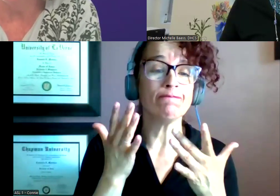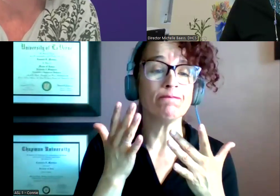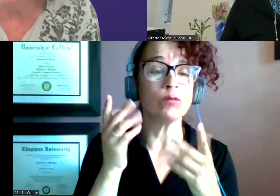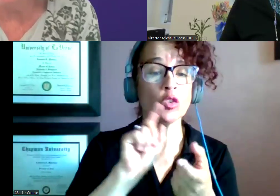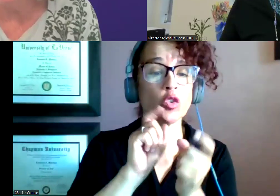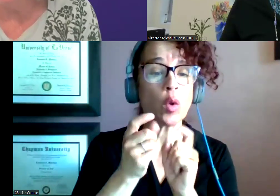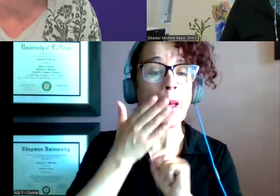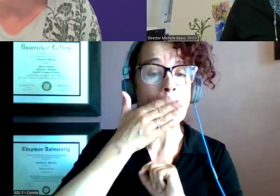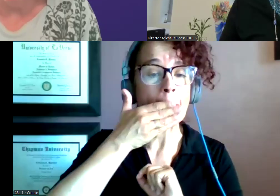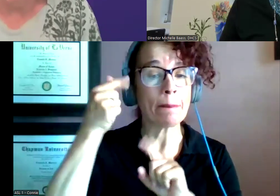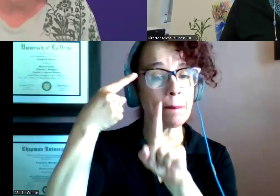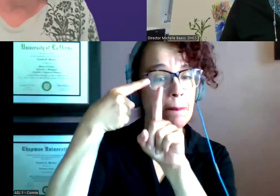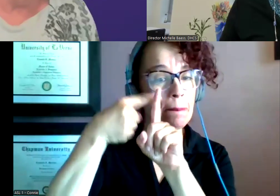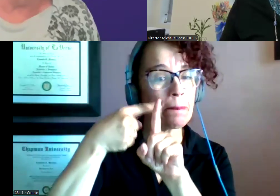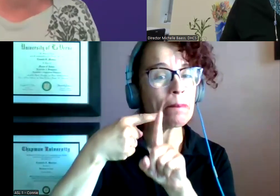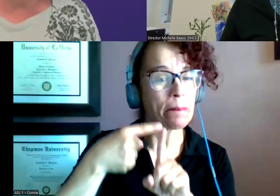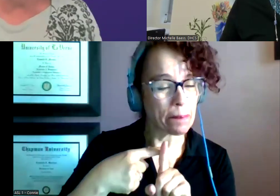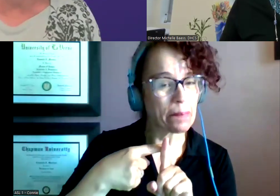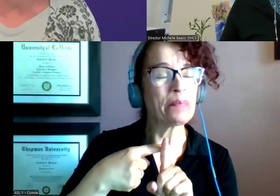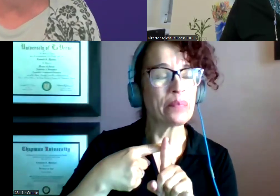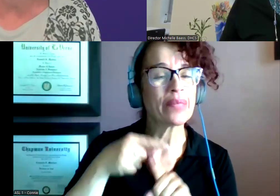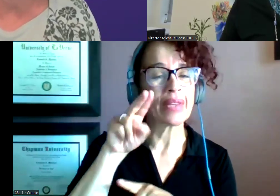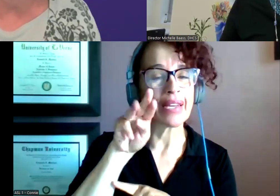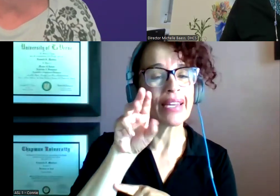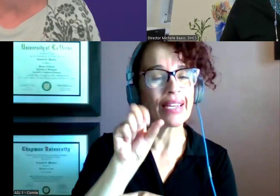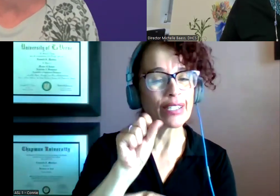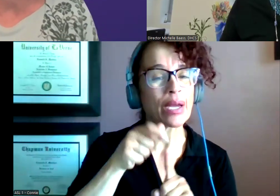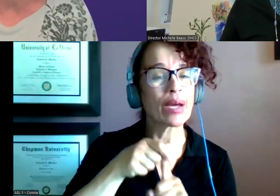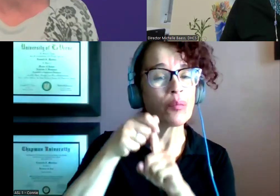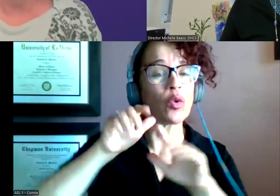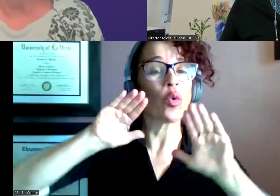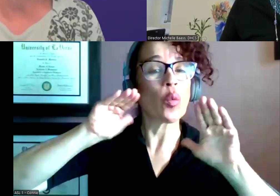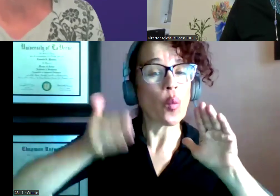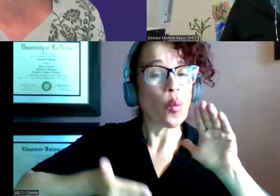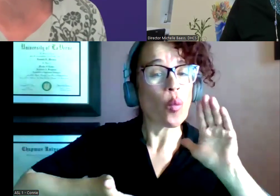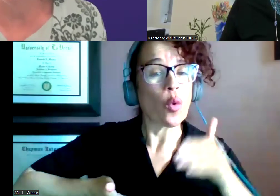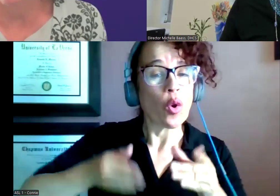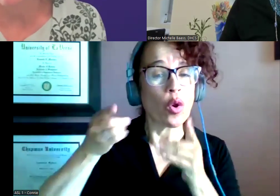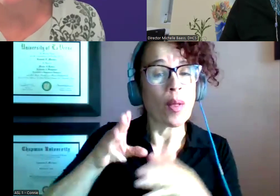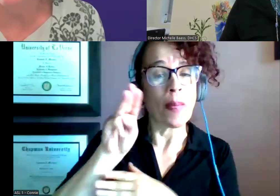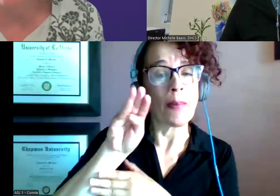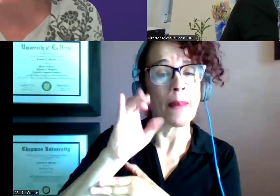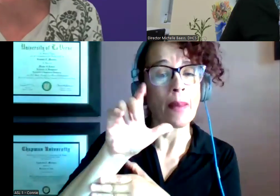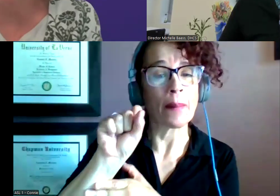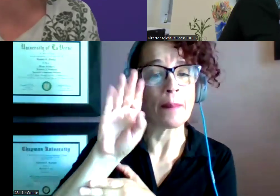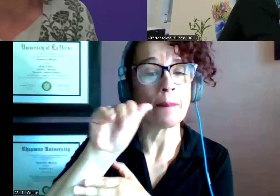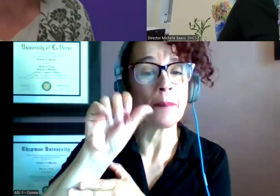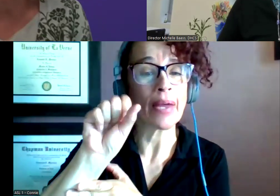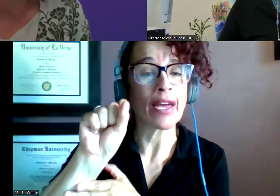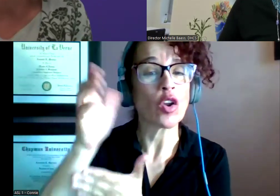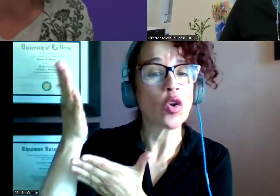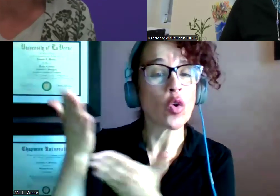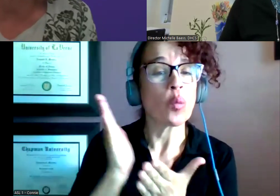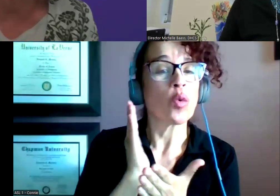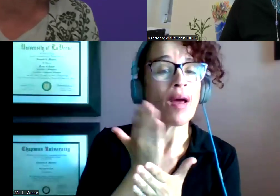switch to a bit of positive news, and I want to extend a very special welcome to Director Michelle Boss, who's bringing us